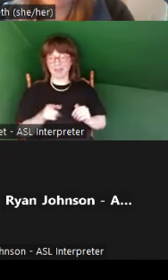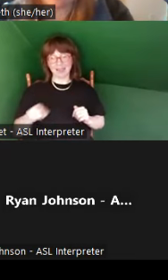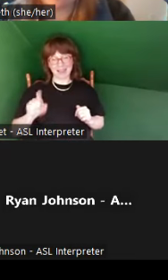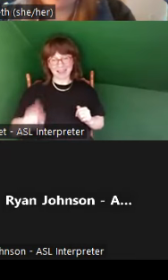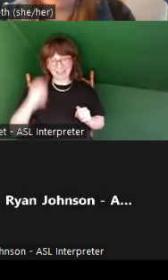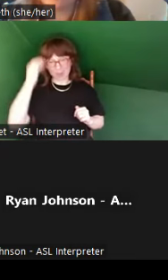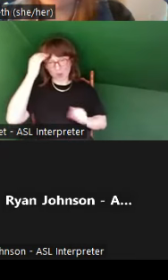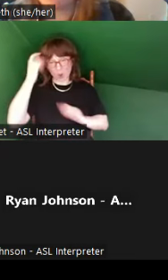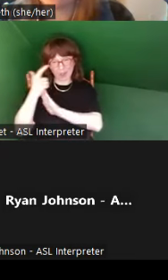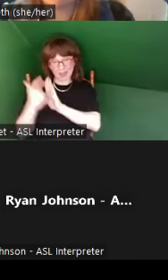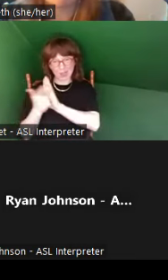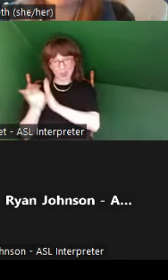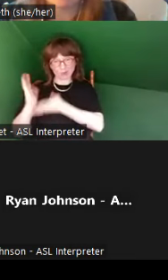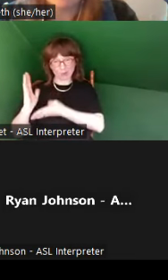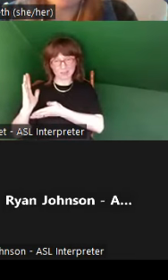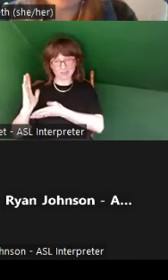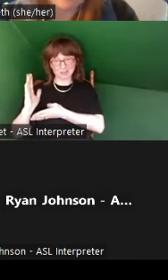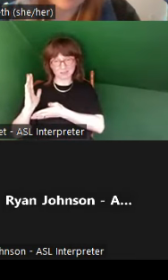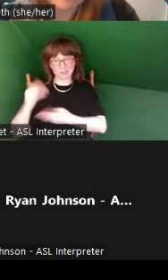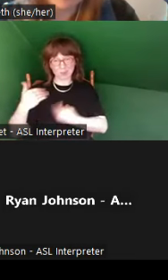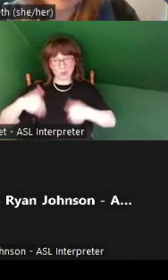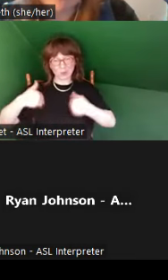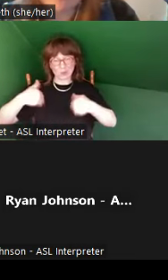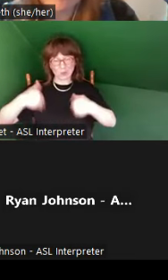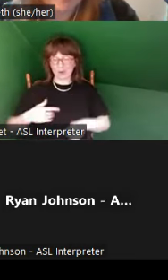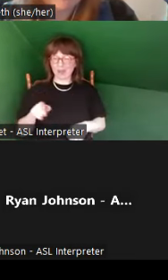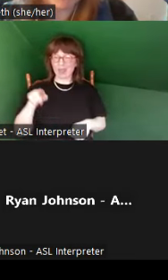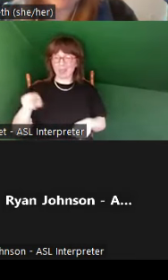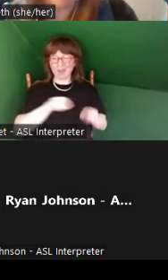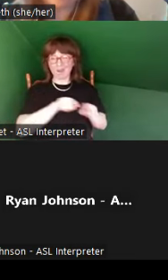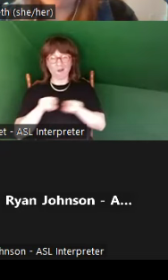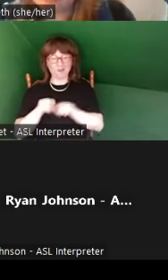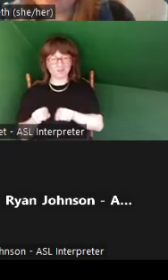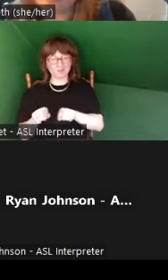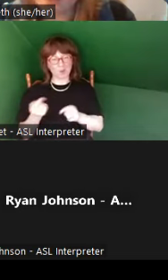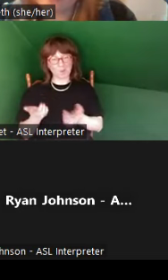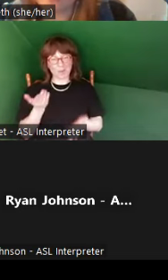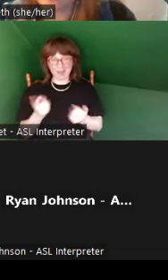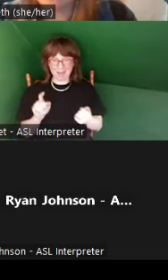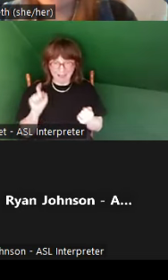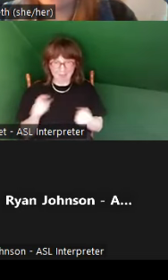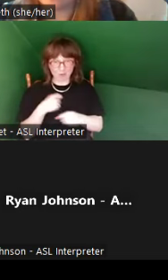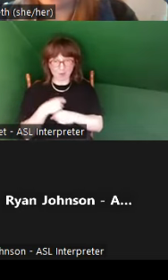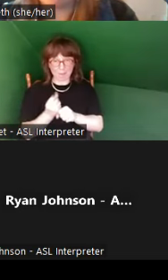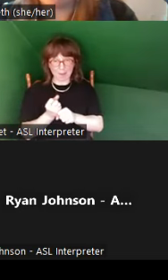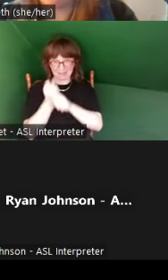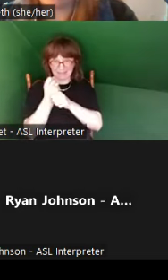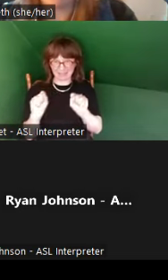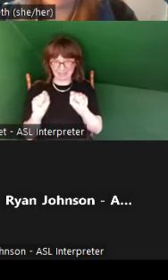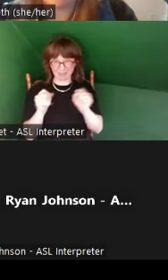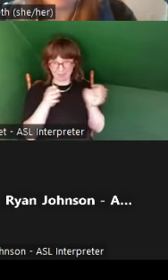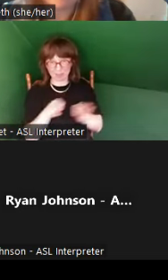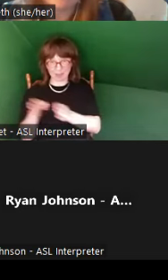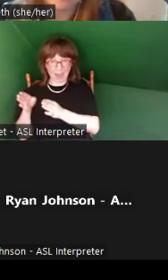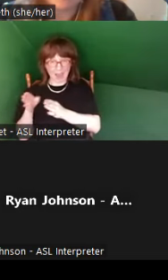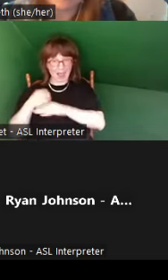in a case against their abuser. And they also might want to plan for their safety after they're released from custody.